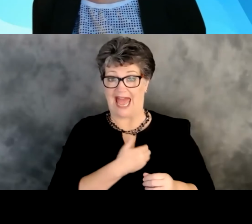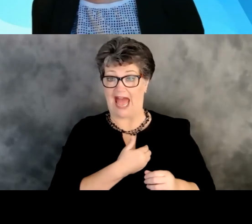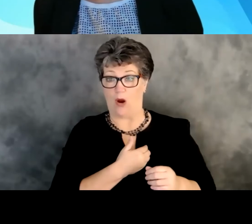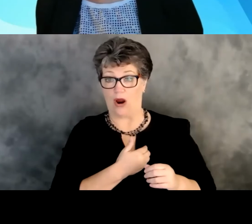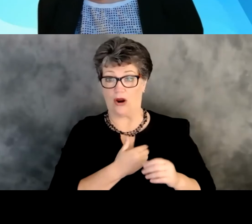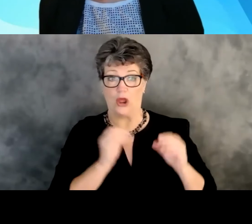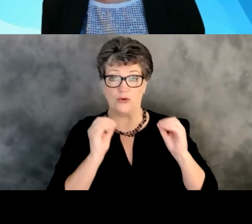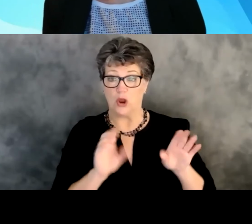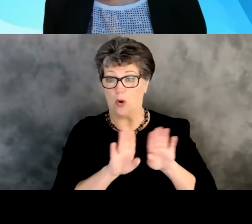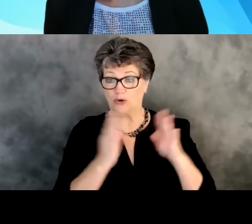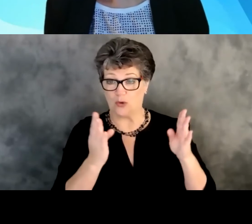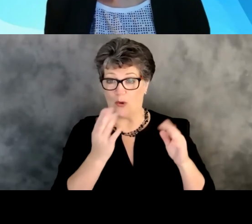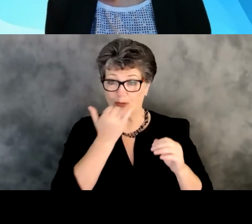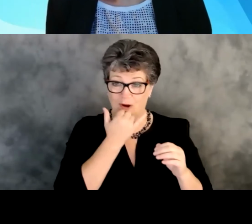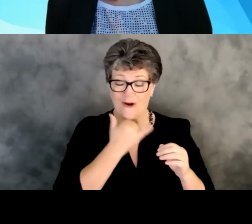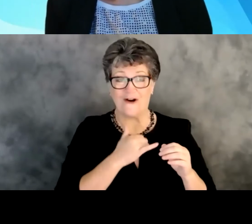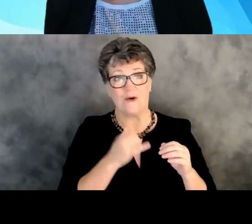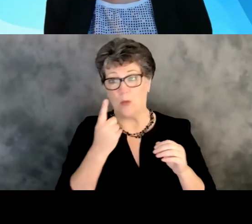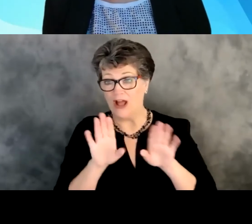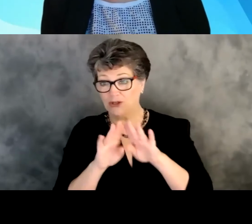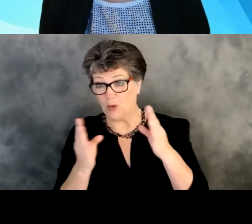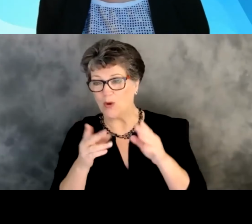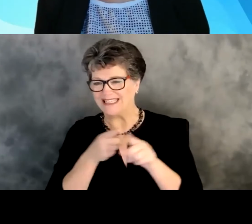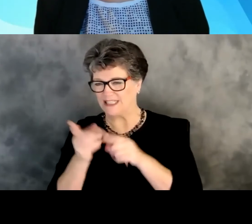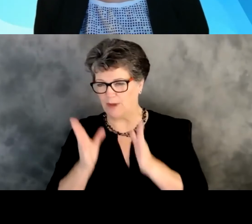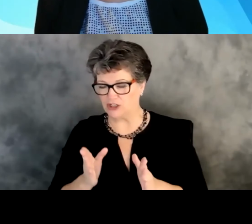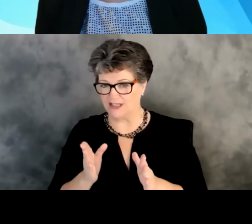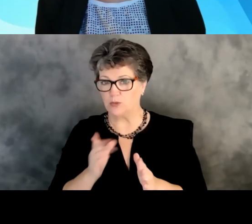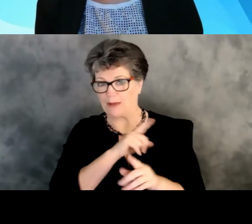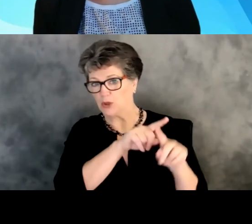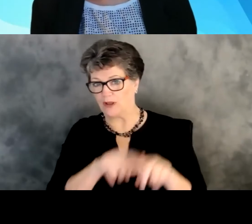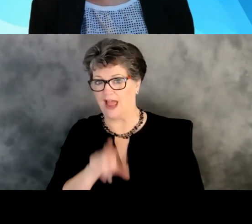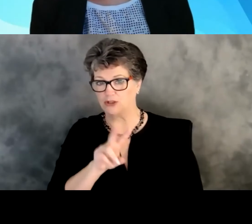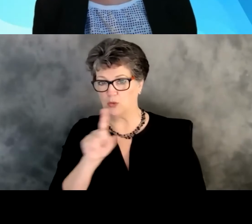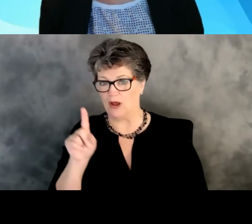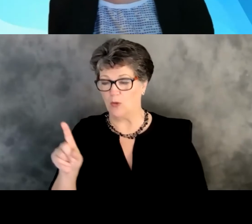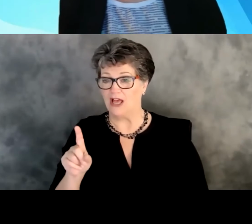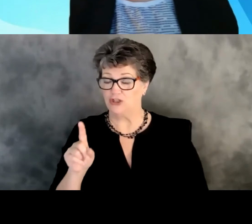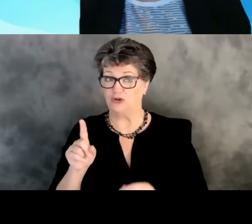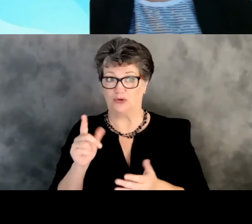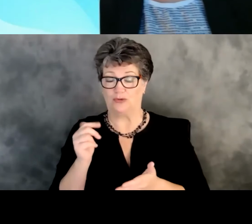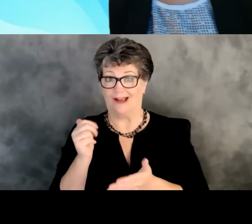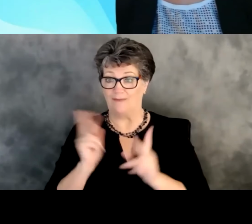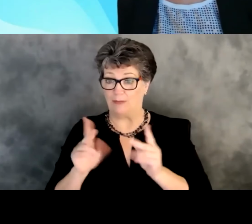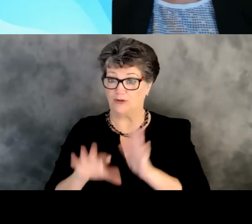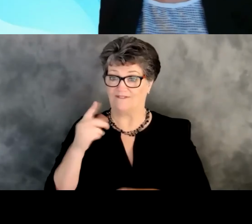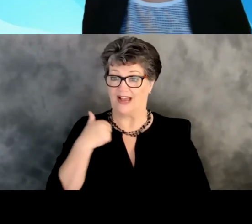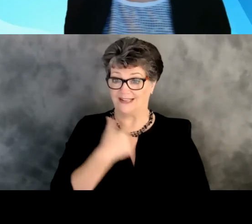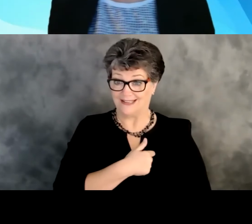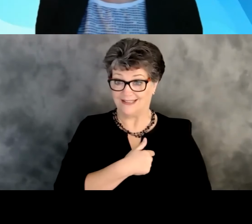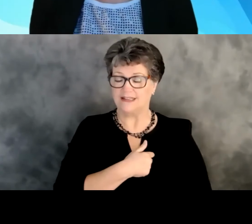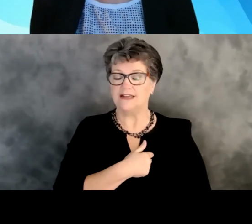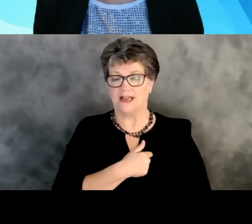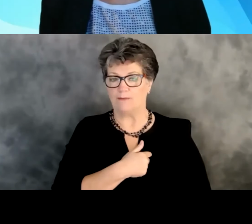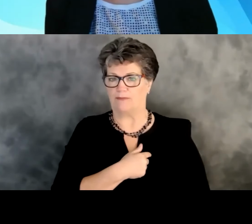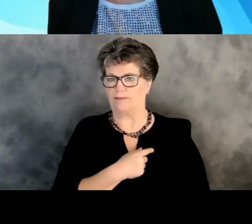Door ADRC as the specialist. We absolutely rely on 211 to help people find us if 211 is their first stop, but we